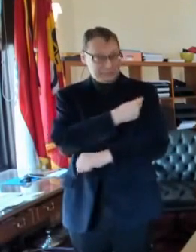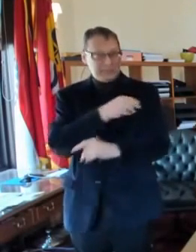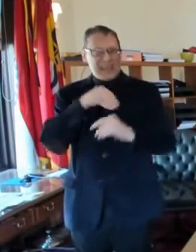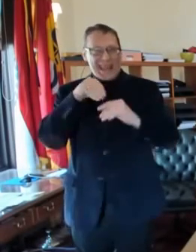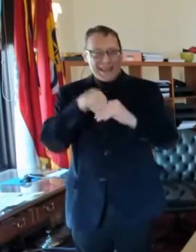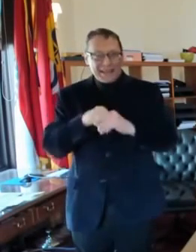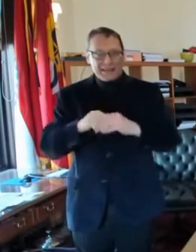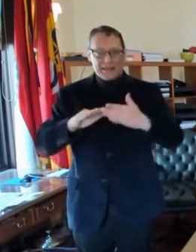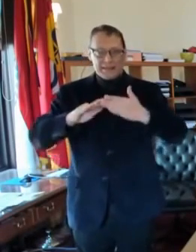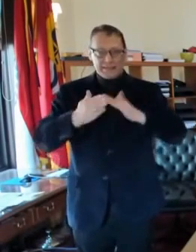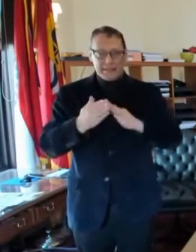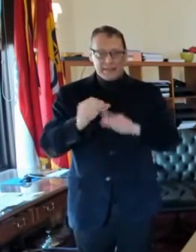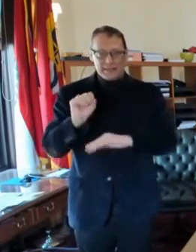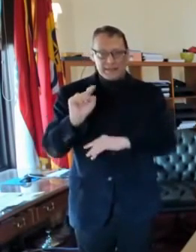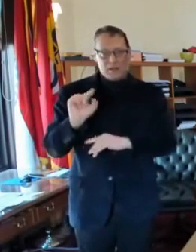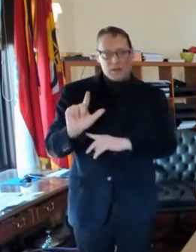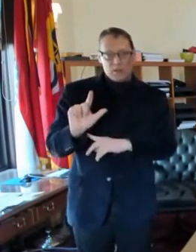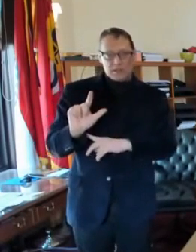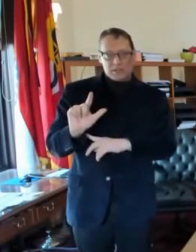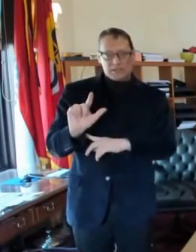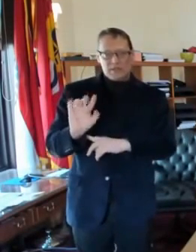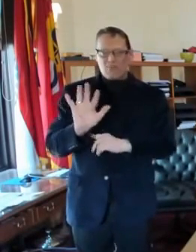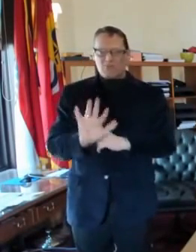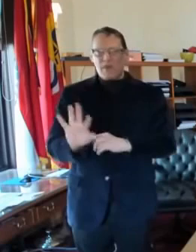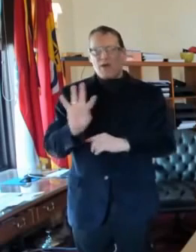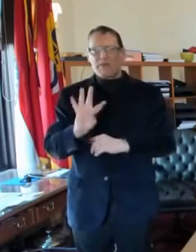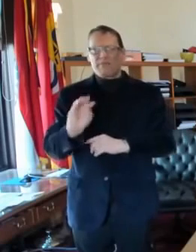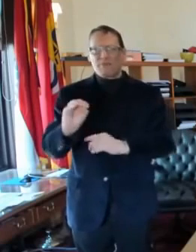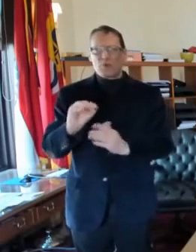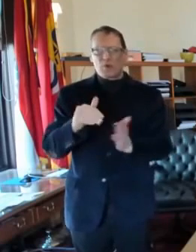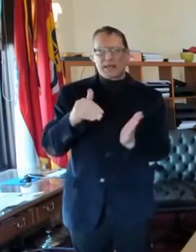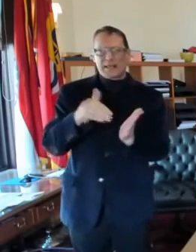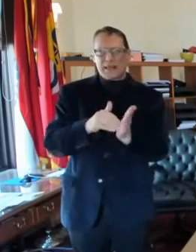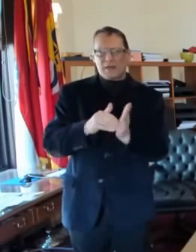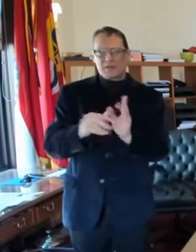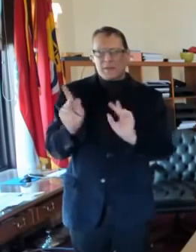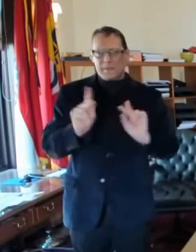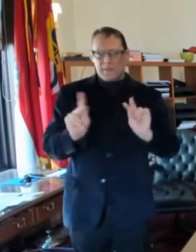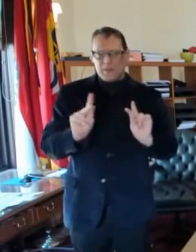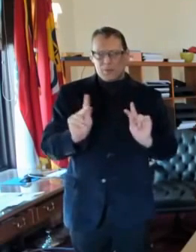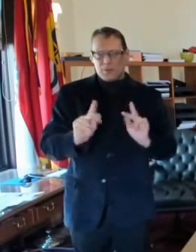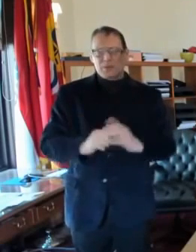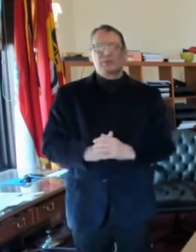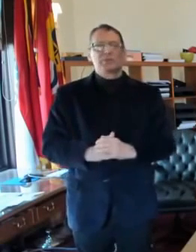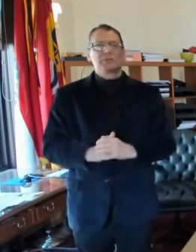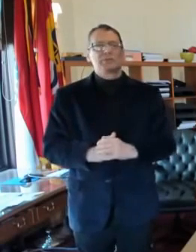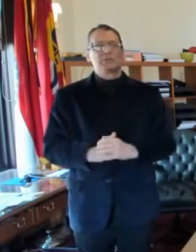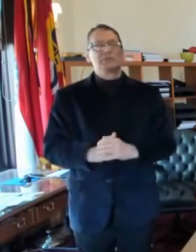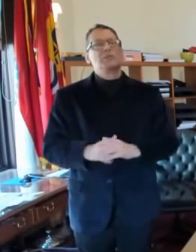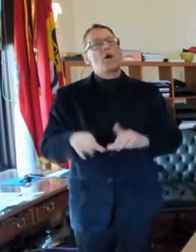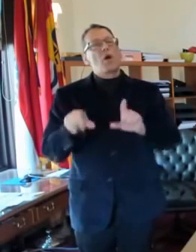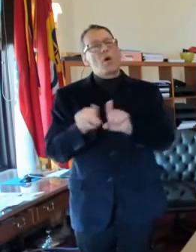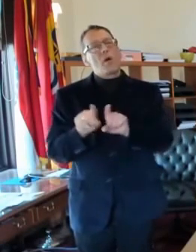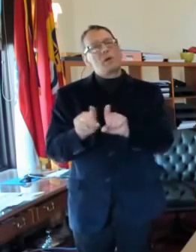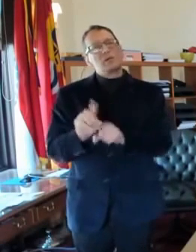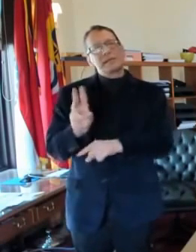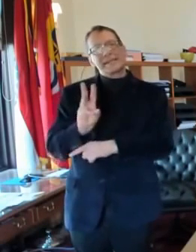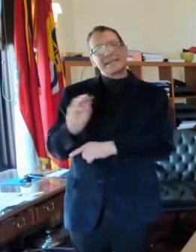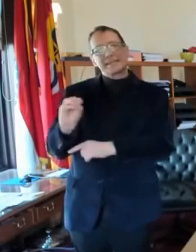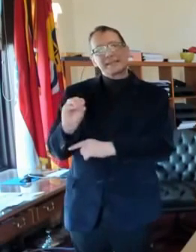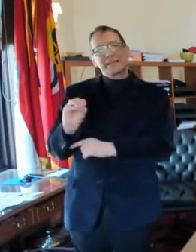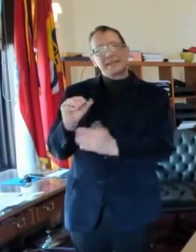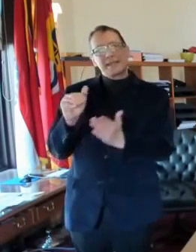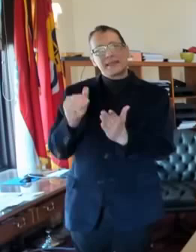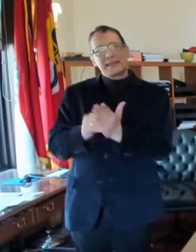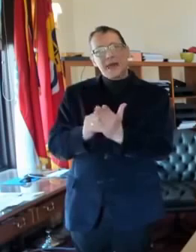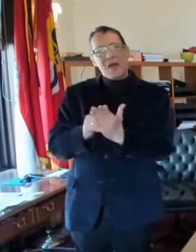St. Louis, that's a little over 40,000 people that are over 65. We also have about 60,000 people that are under the age